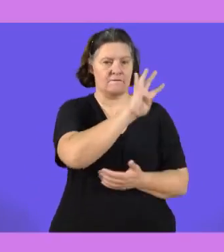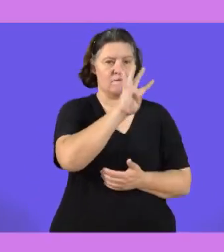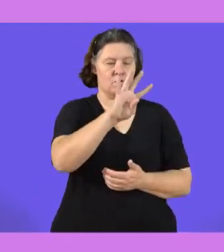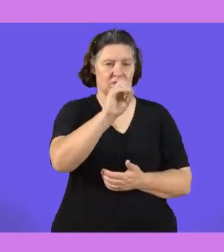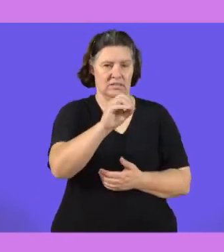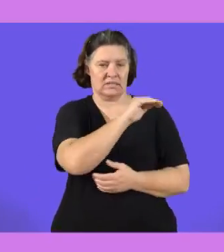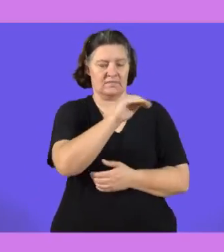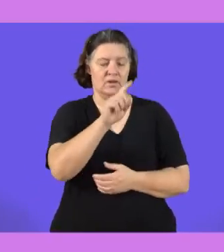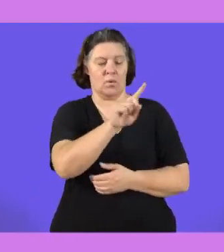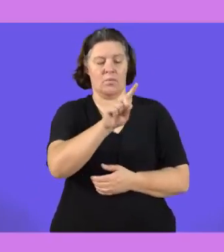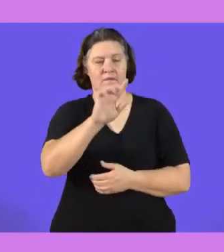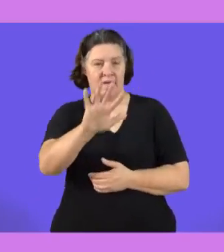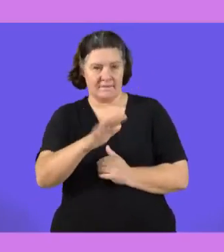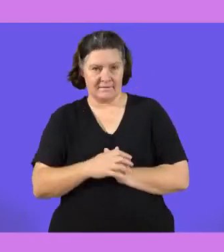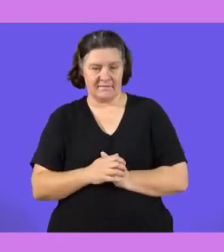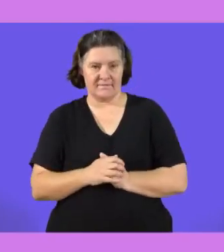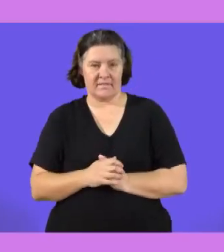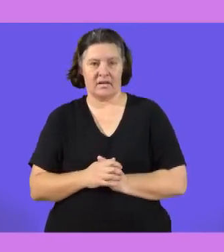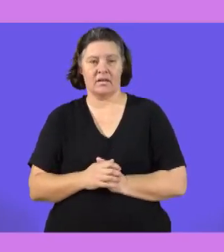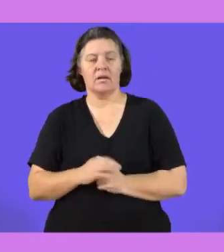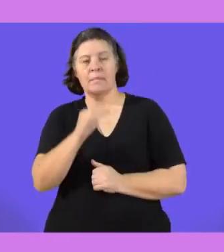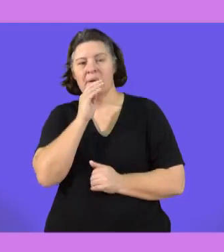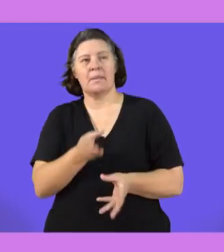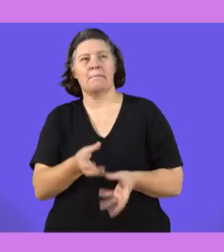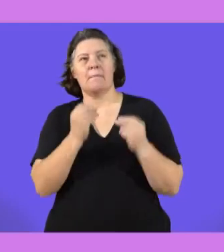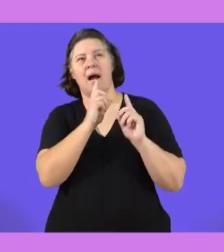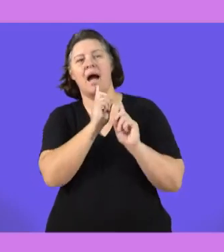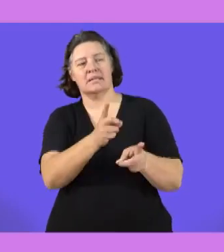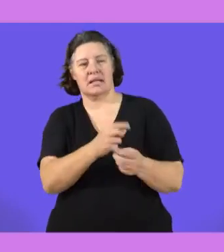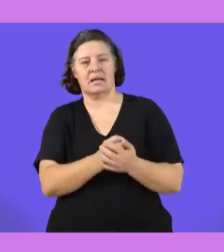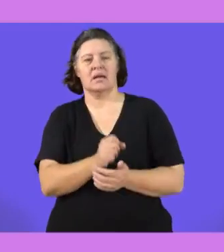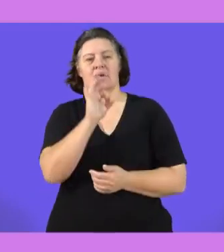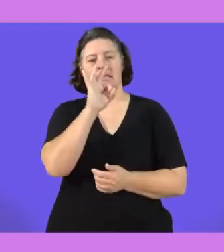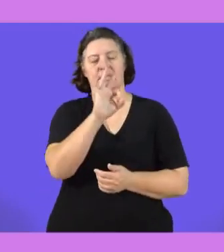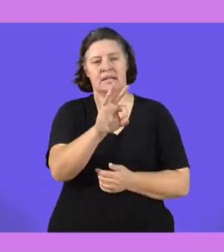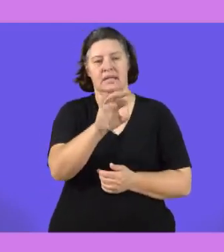divided by 115 kilometers. So that should give us an answer of